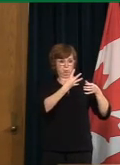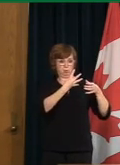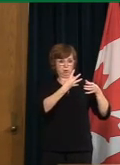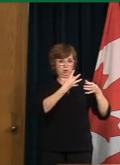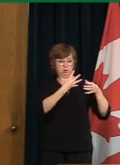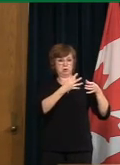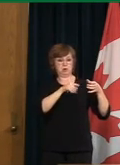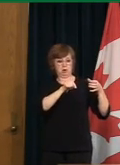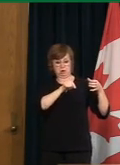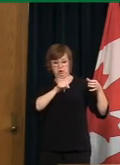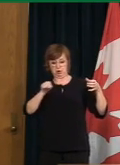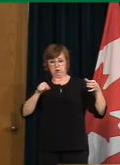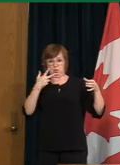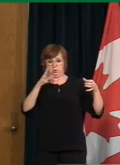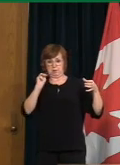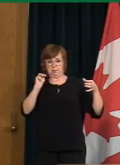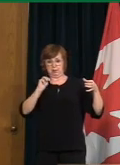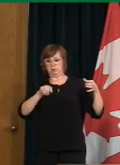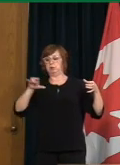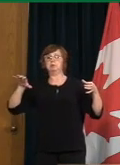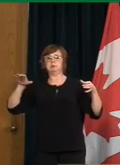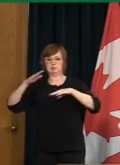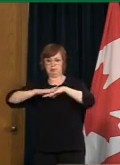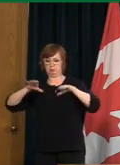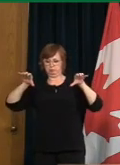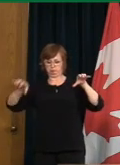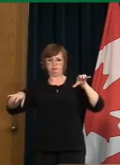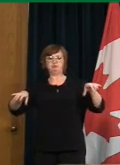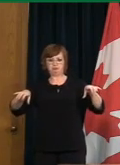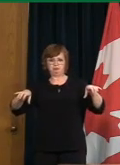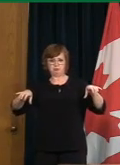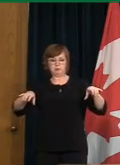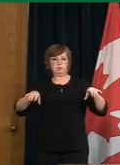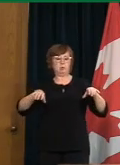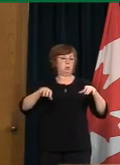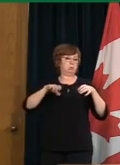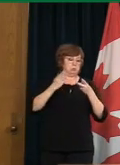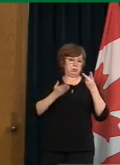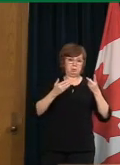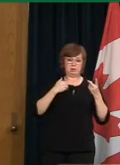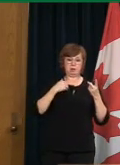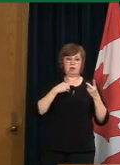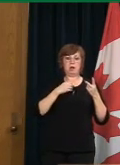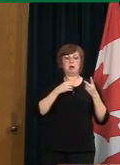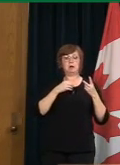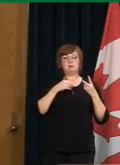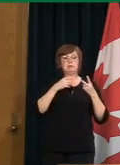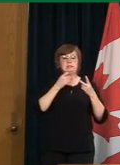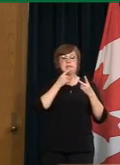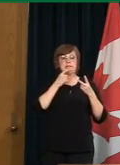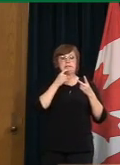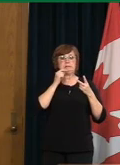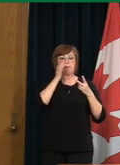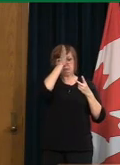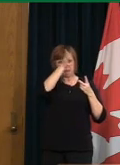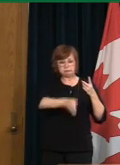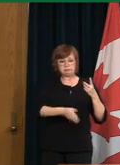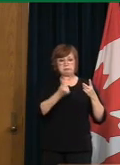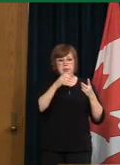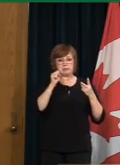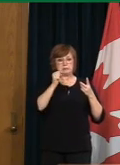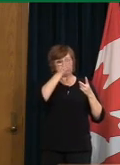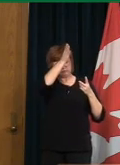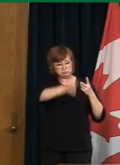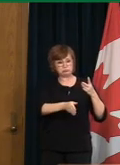3 meters between their tables. And unless they have barriers installed, in which case a 2-meter distance between the tables would then be